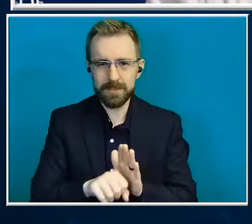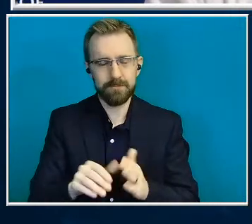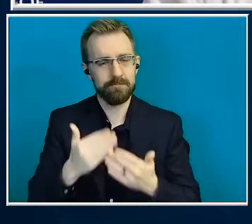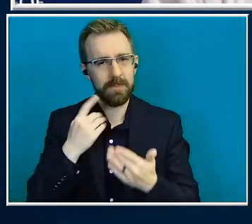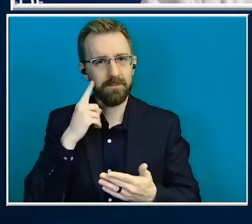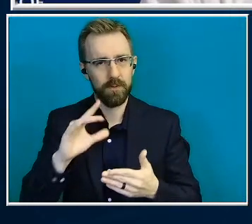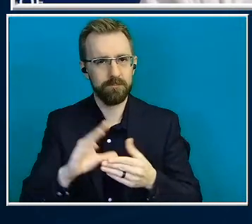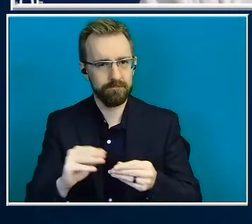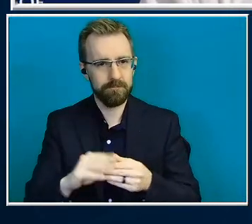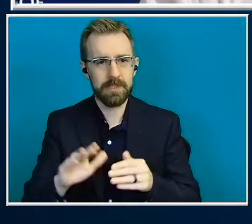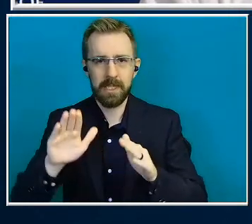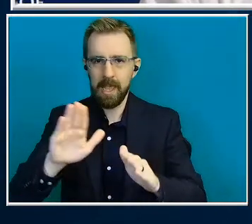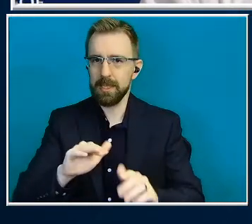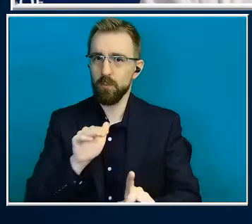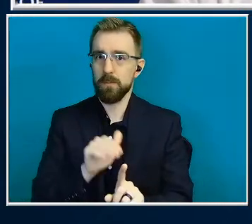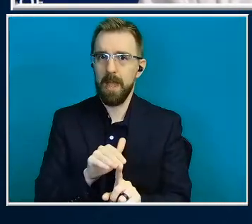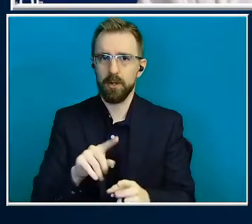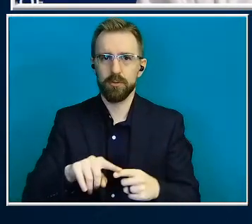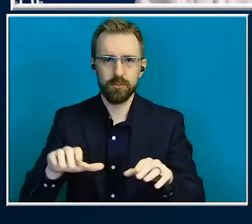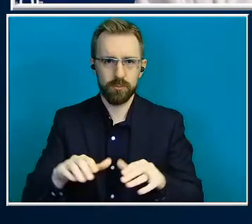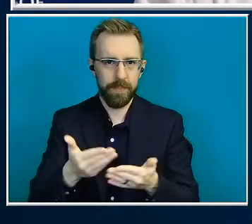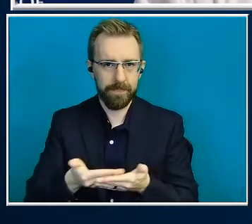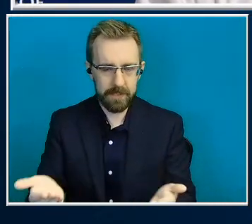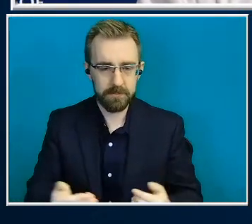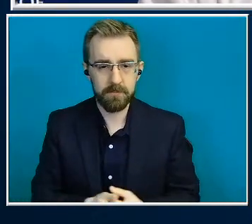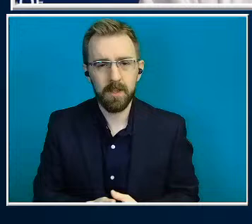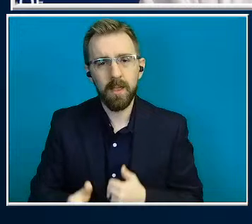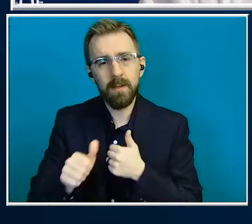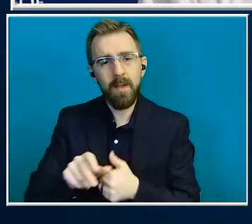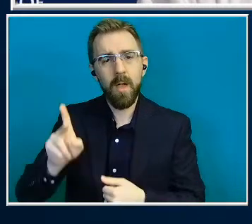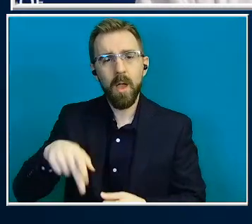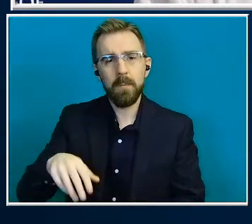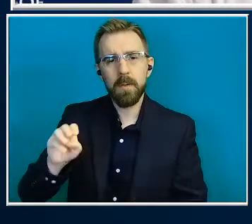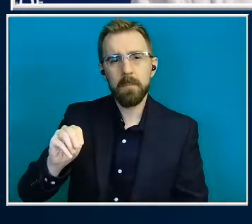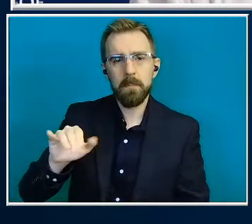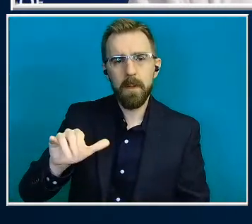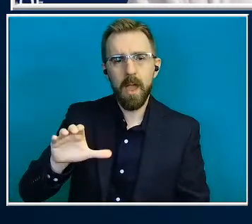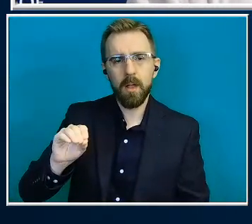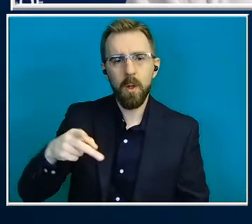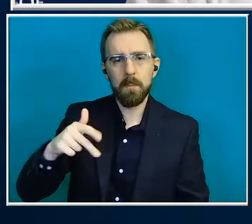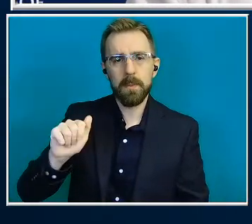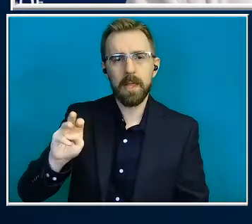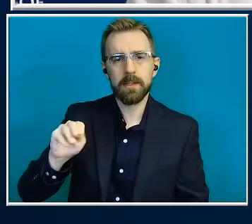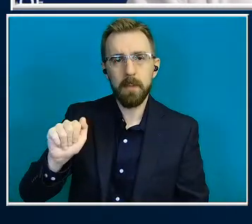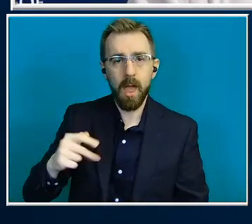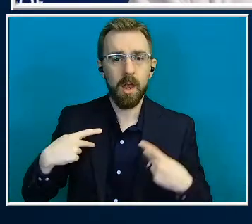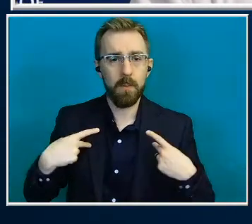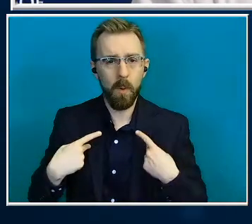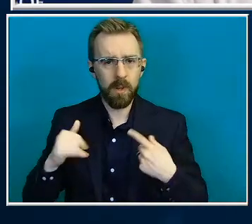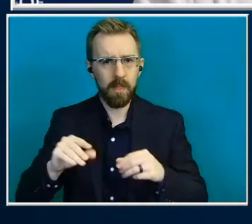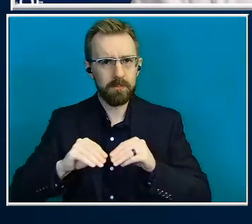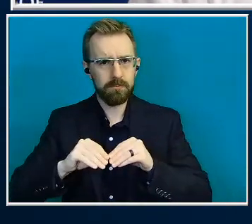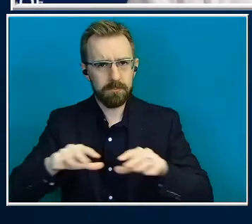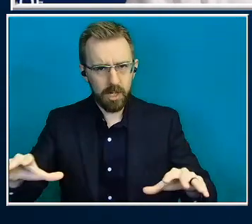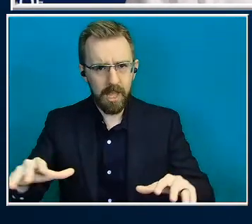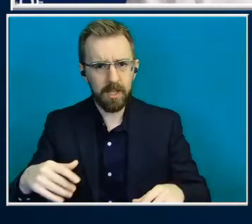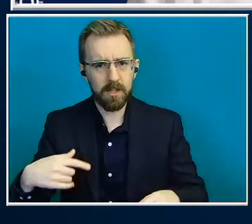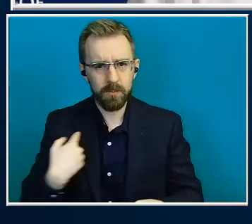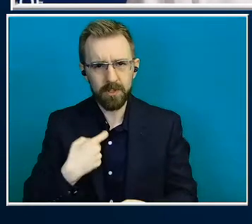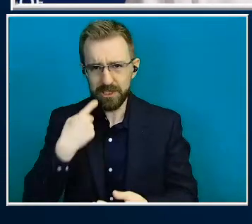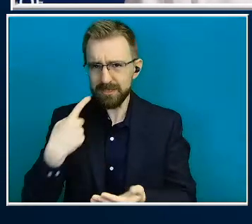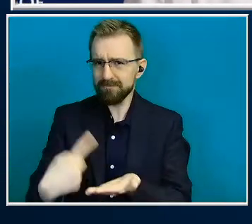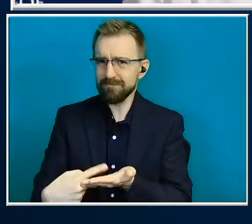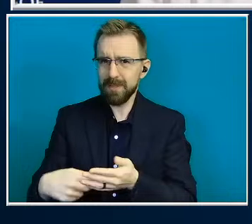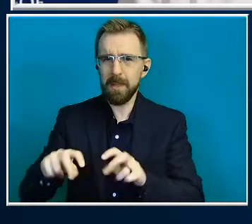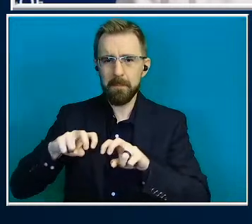do. A little follow-up, mycoplasma pneumonia has been a bit of an outbreak for a lot of folks. We were just talking on the panel, and you said all the